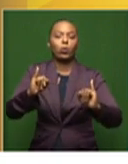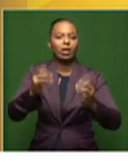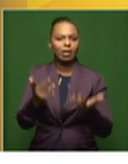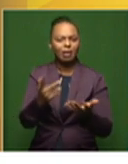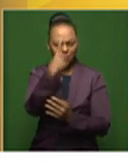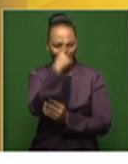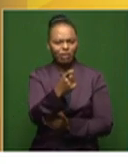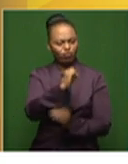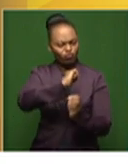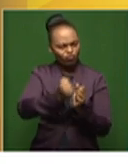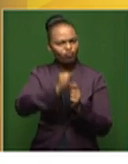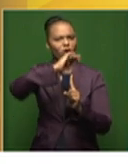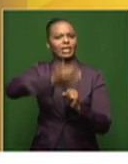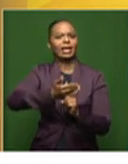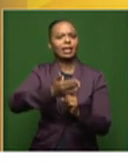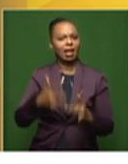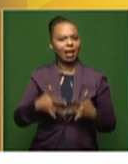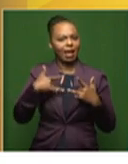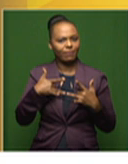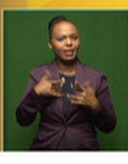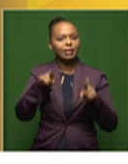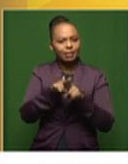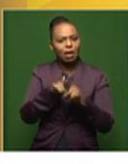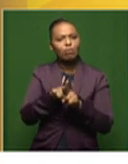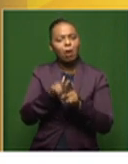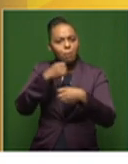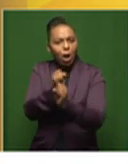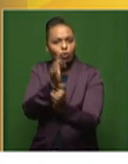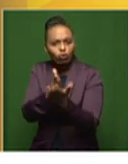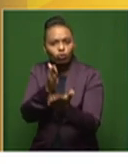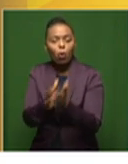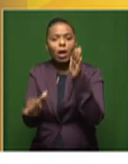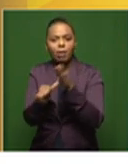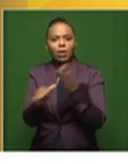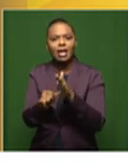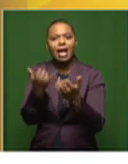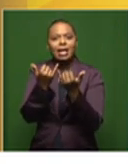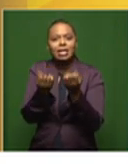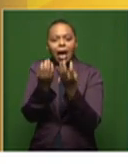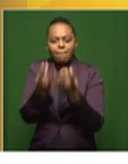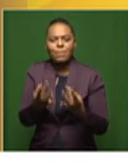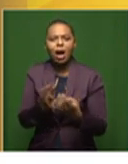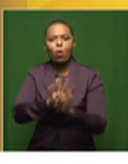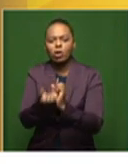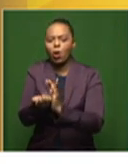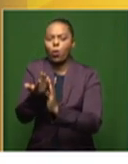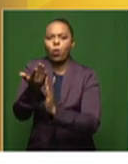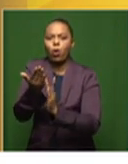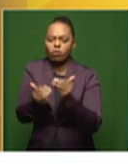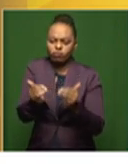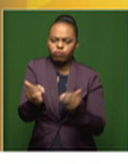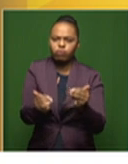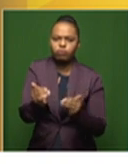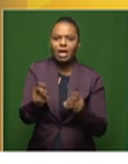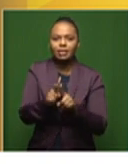we need to protect life, but most importantly, we have to ensure that our numbers are managed appropriately and our health